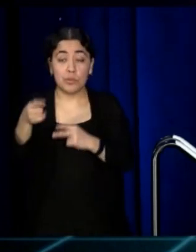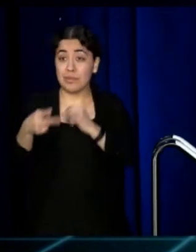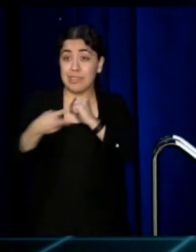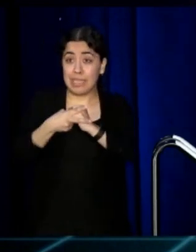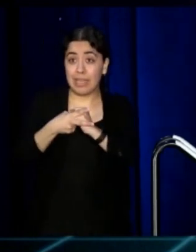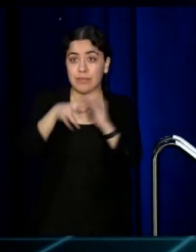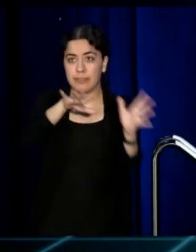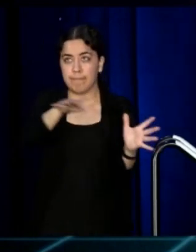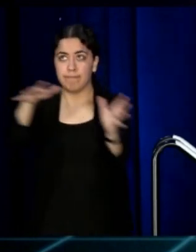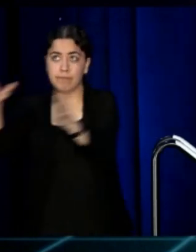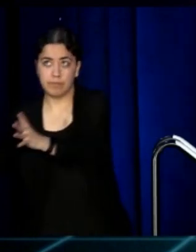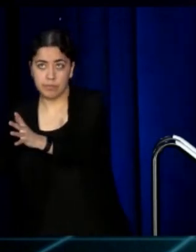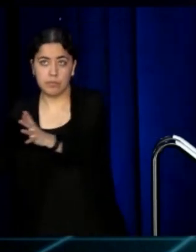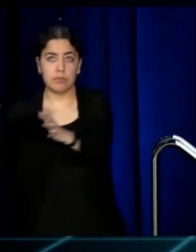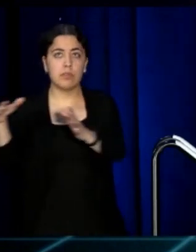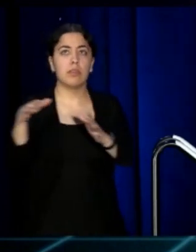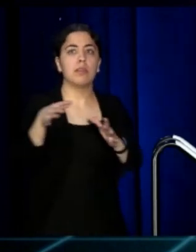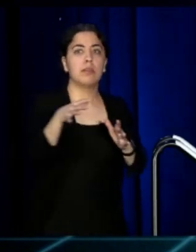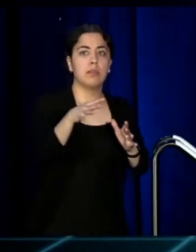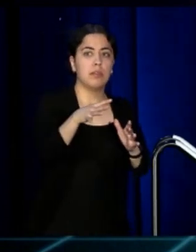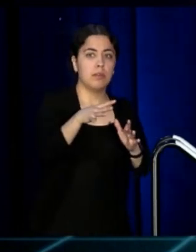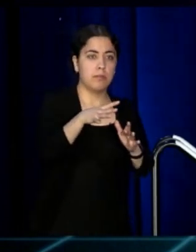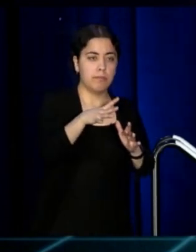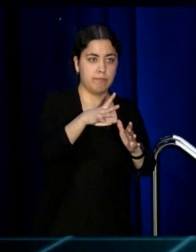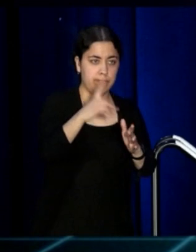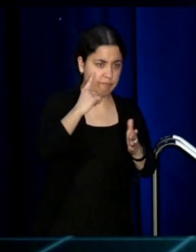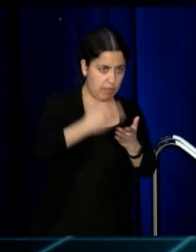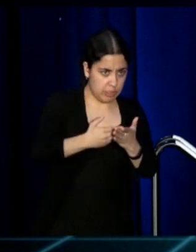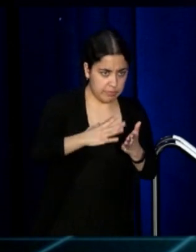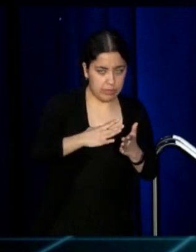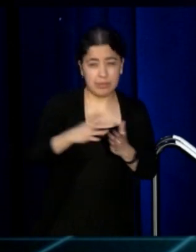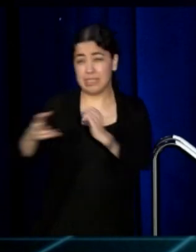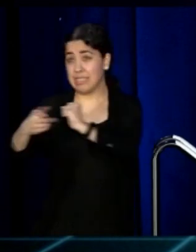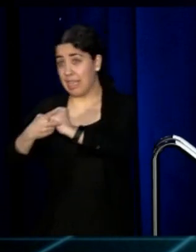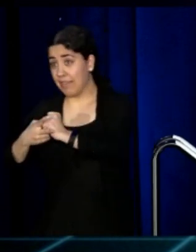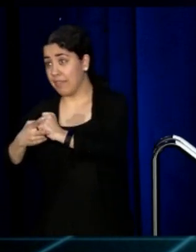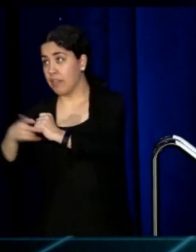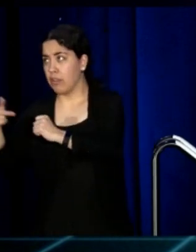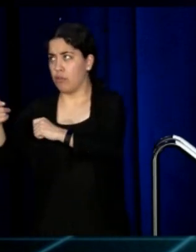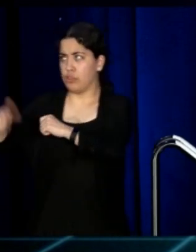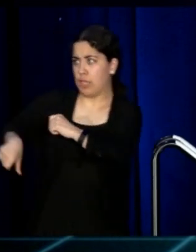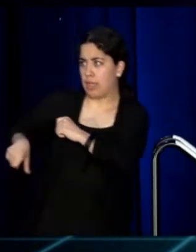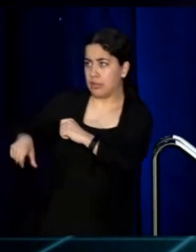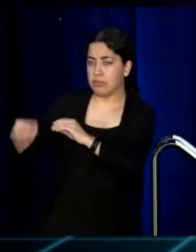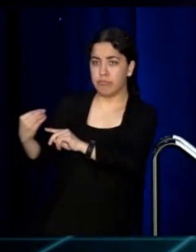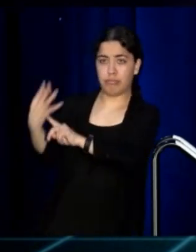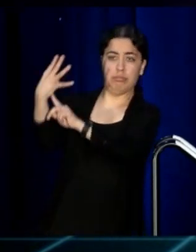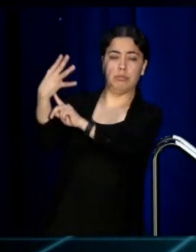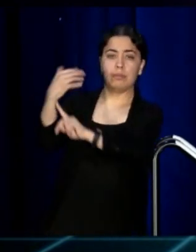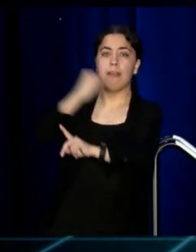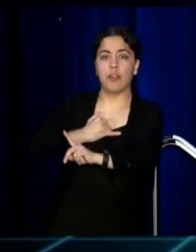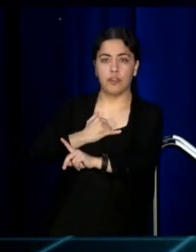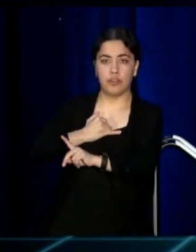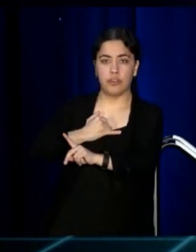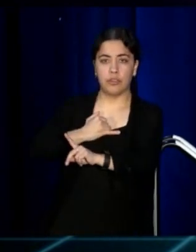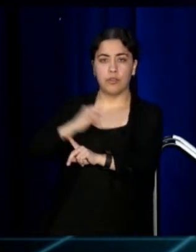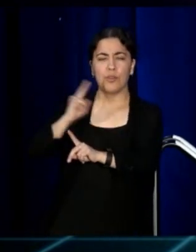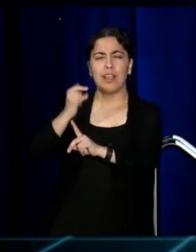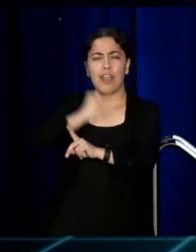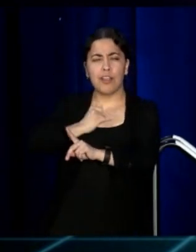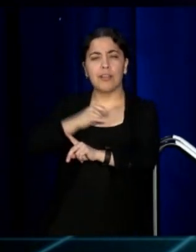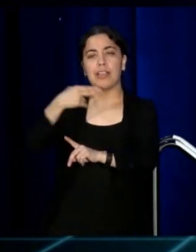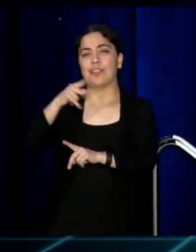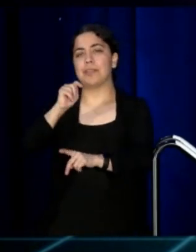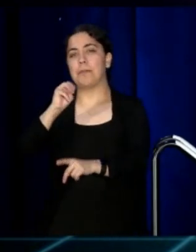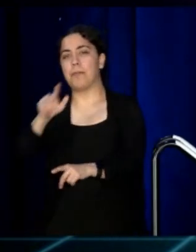aside client-side validation for now, if you tried to save this and your database rejected it, you'll get an error message showing up in your HTML. And this